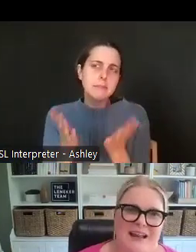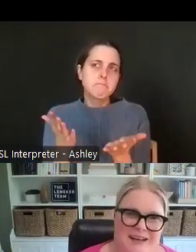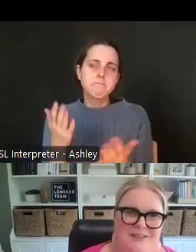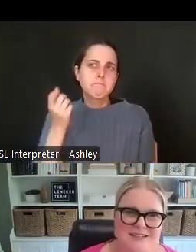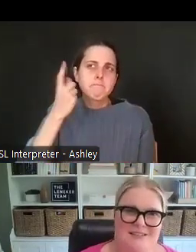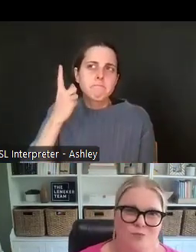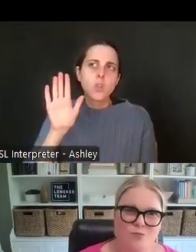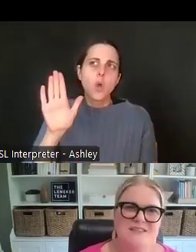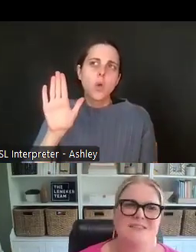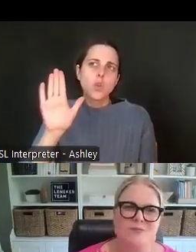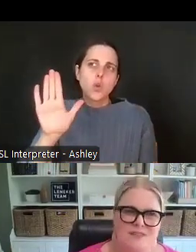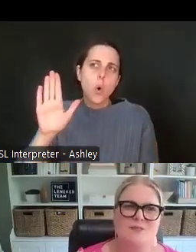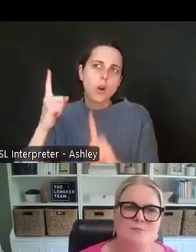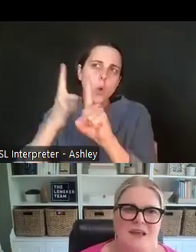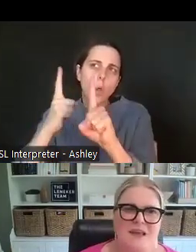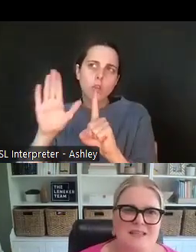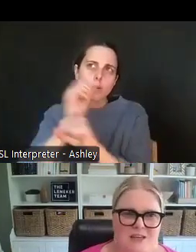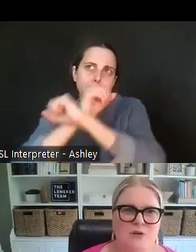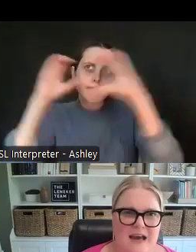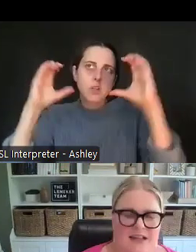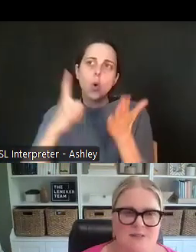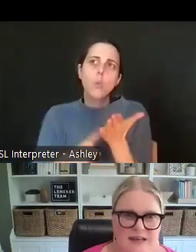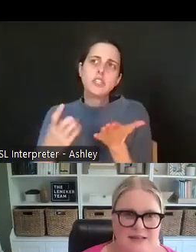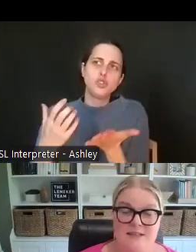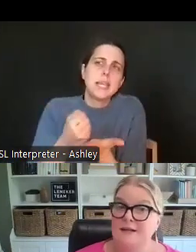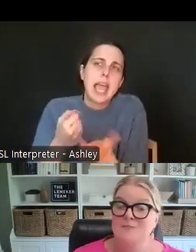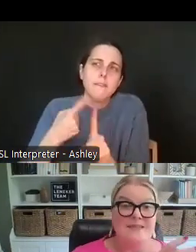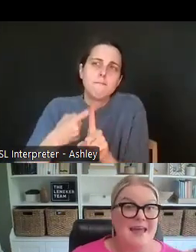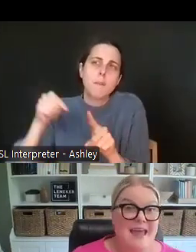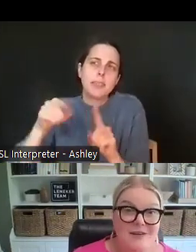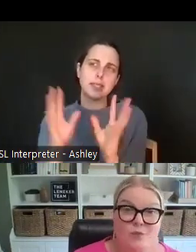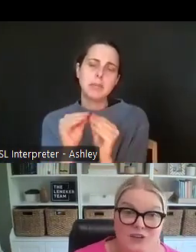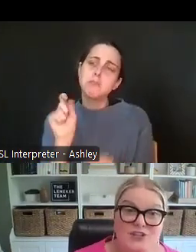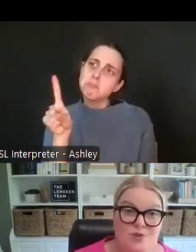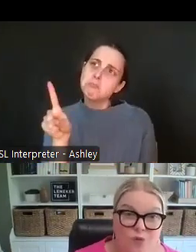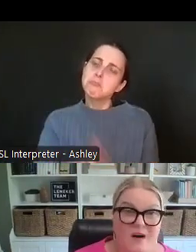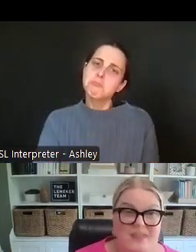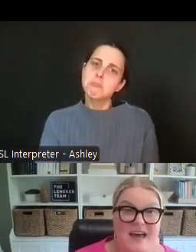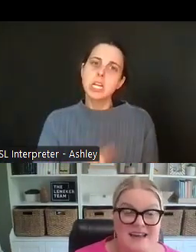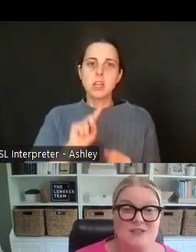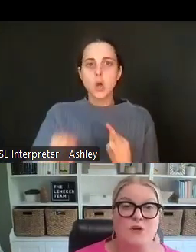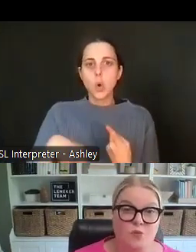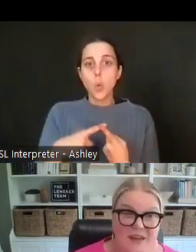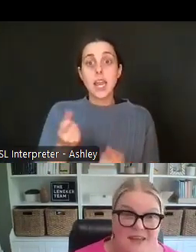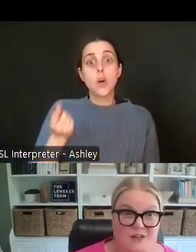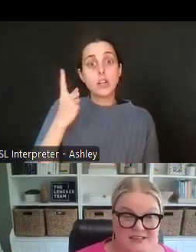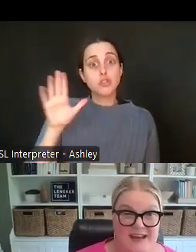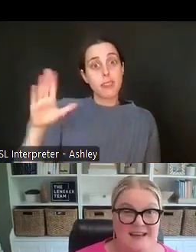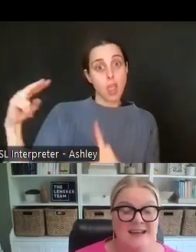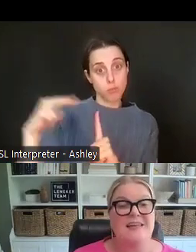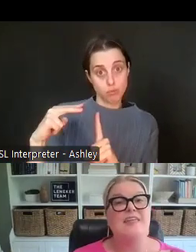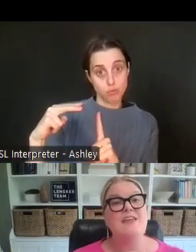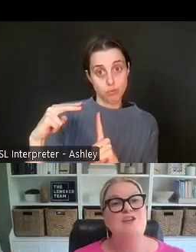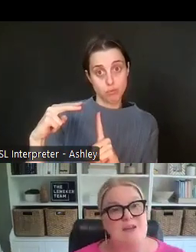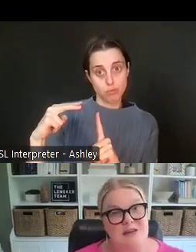what do you get out of these? What's the biggest thing you get out of these meetings? Then, once you know what that is, what a win looks